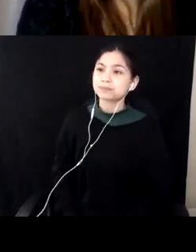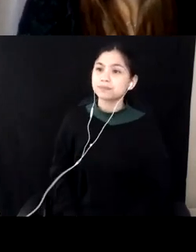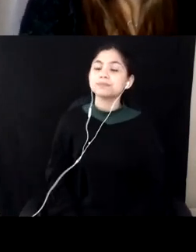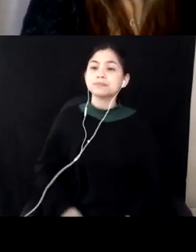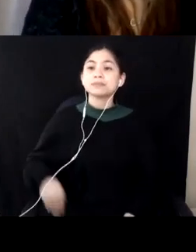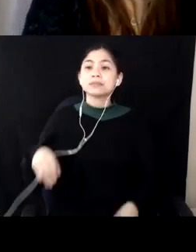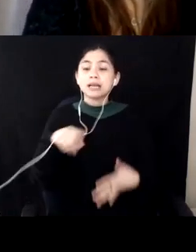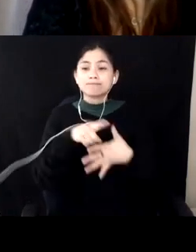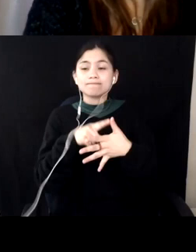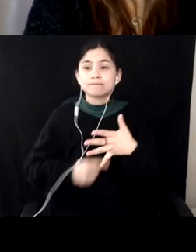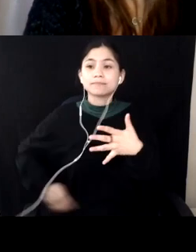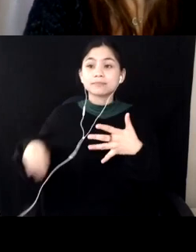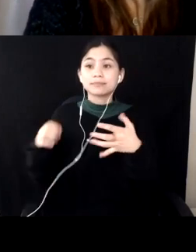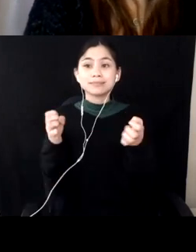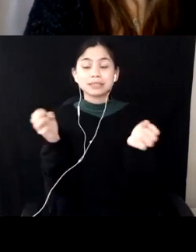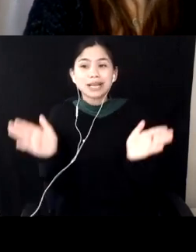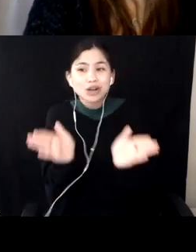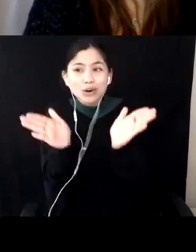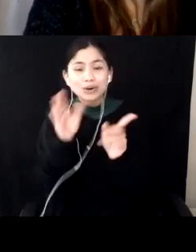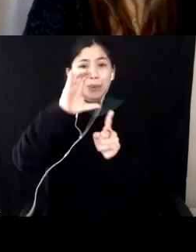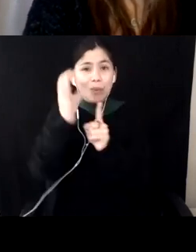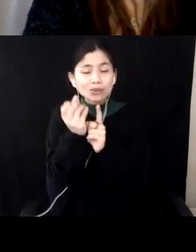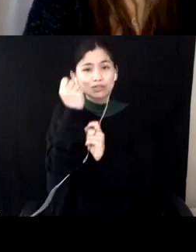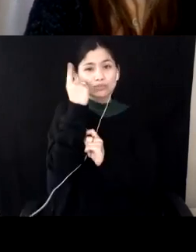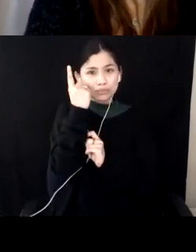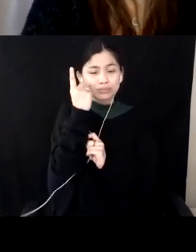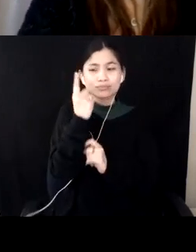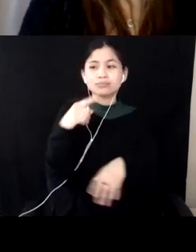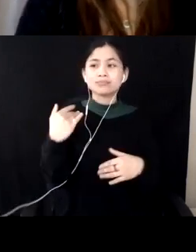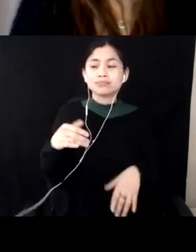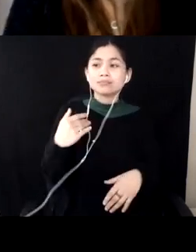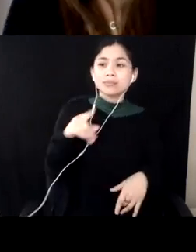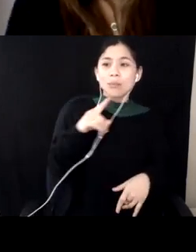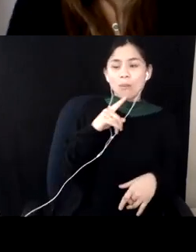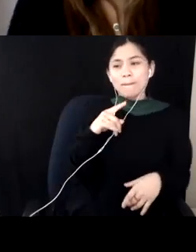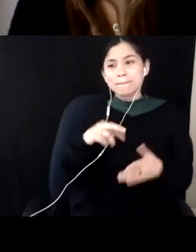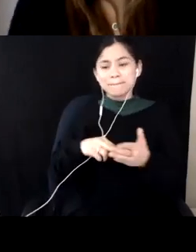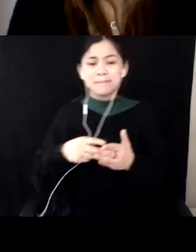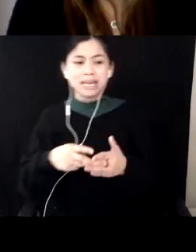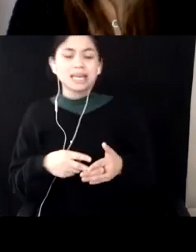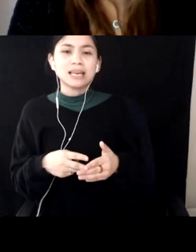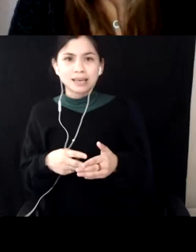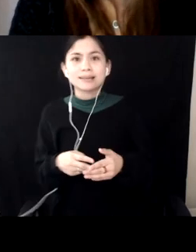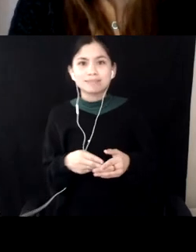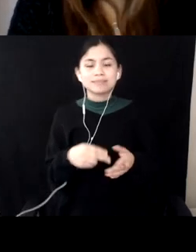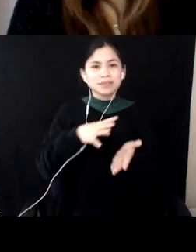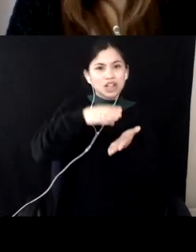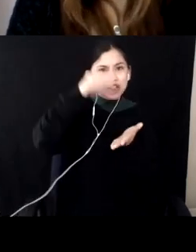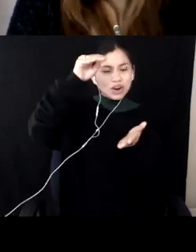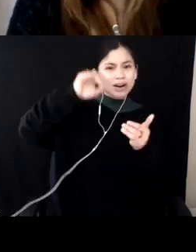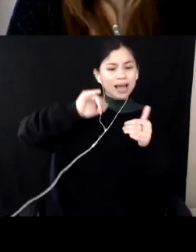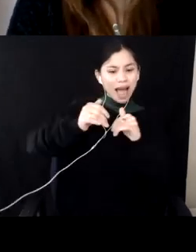Encourage cultural understanding. So really learn to